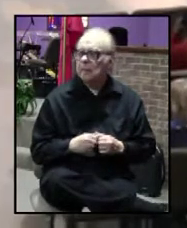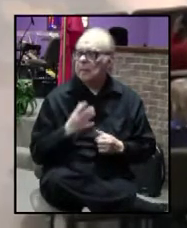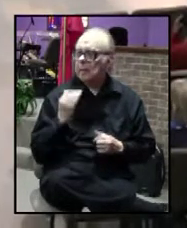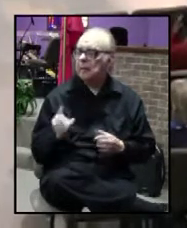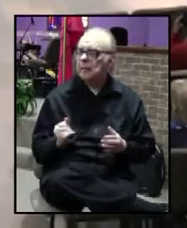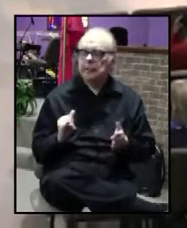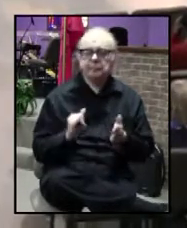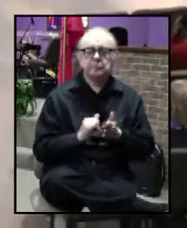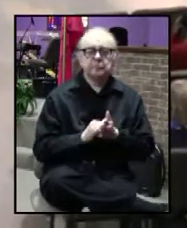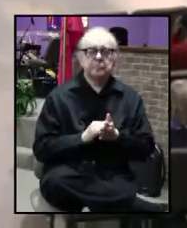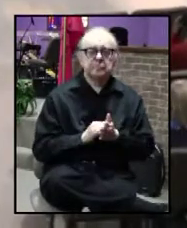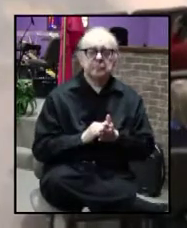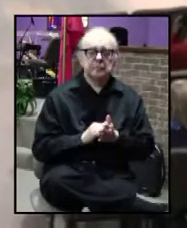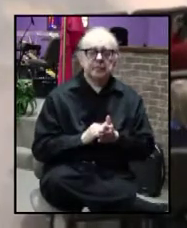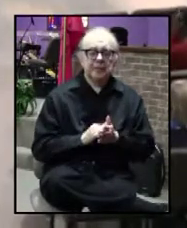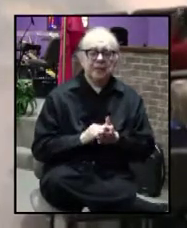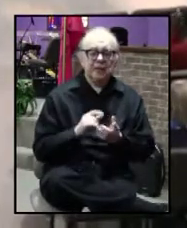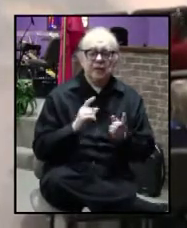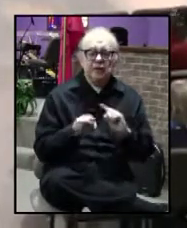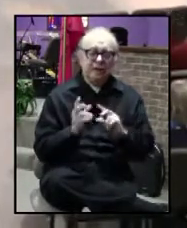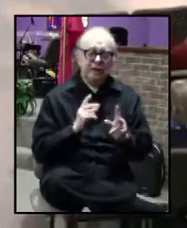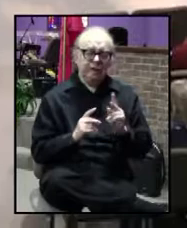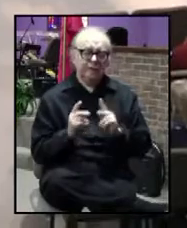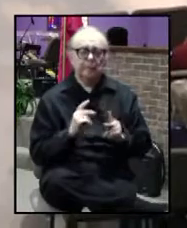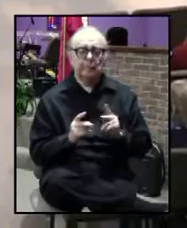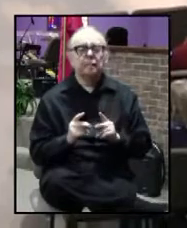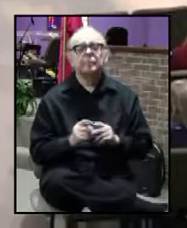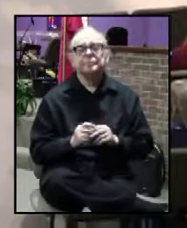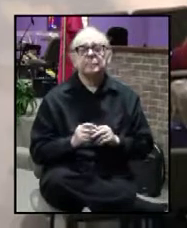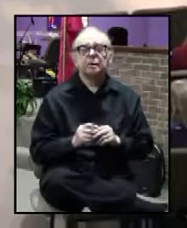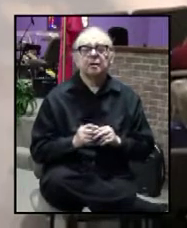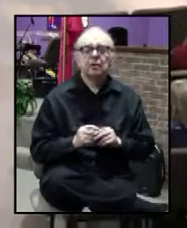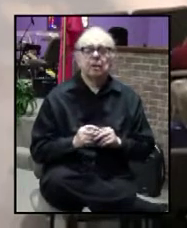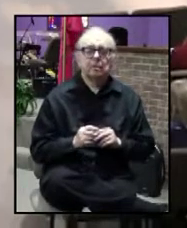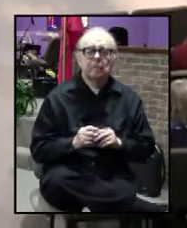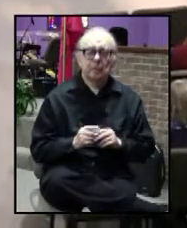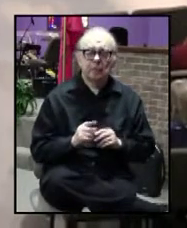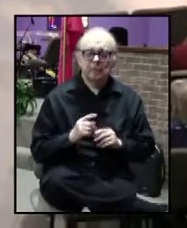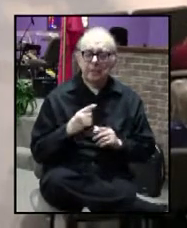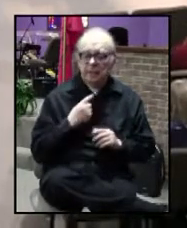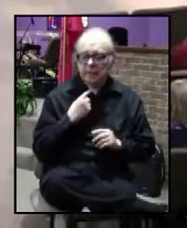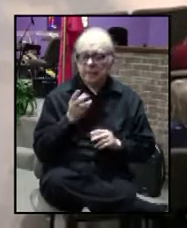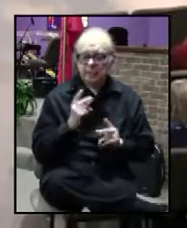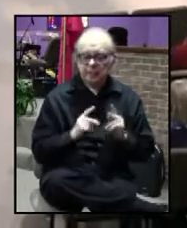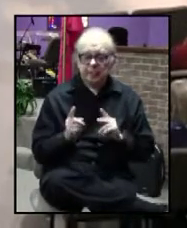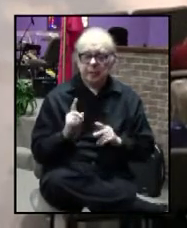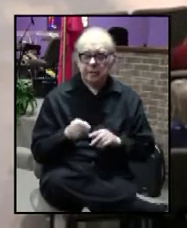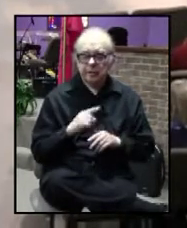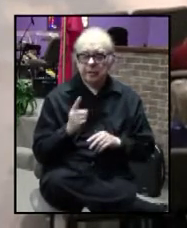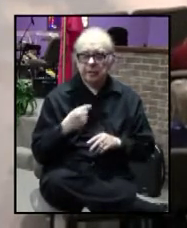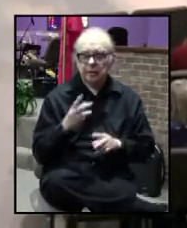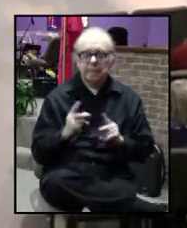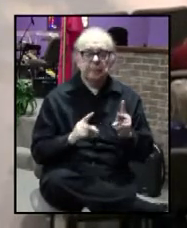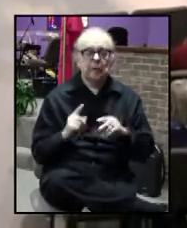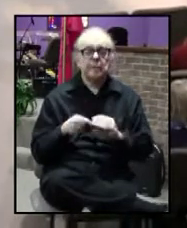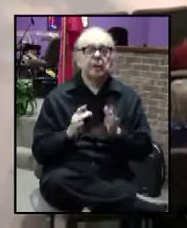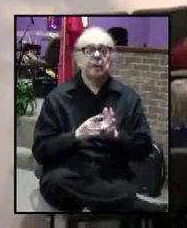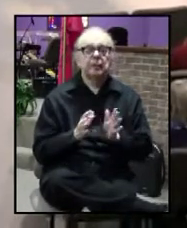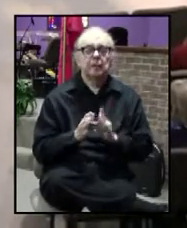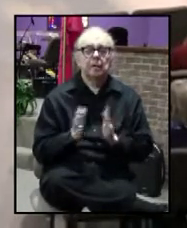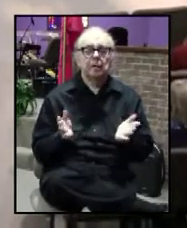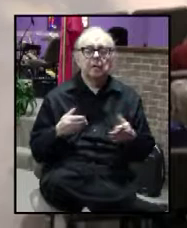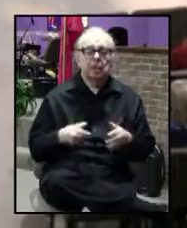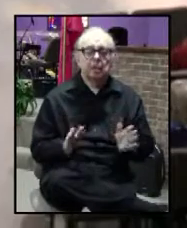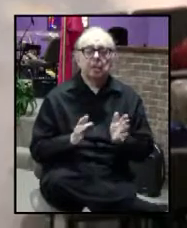Because it isn't me changing anyone. It is me telling them and you telling them about Jesus and